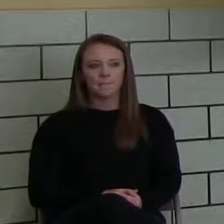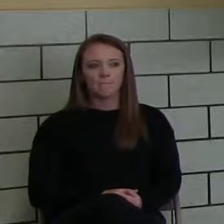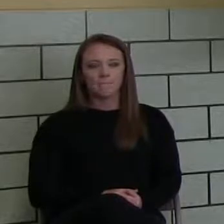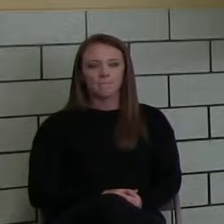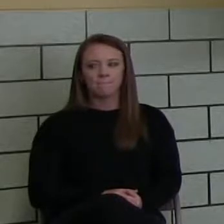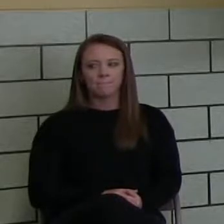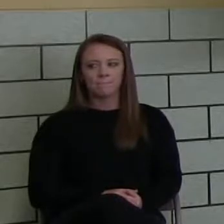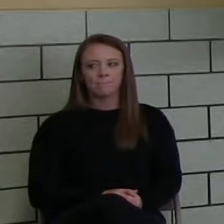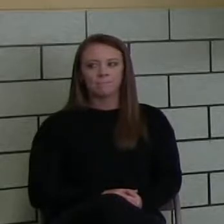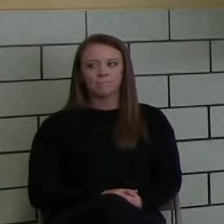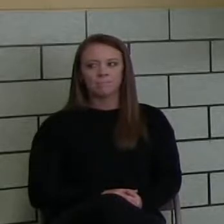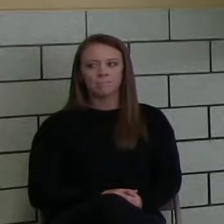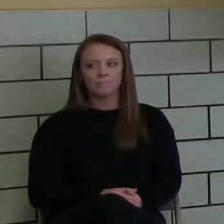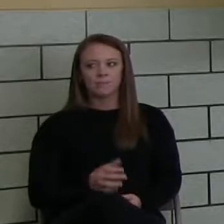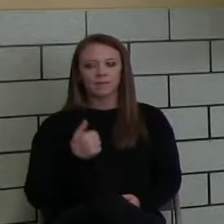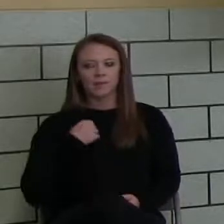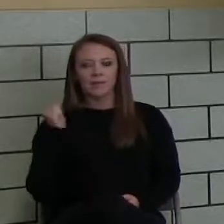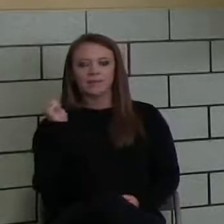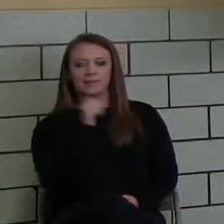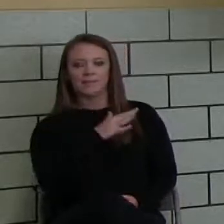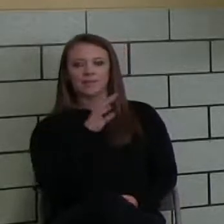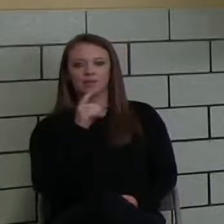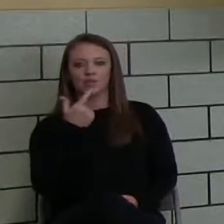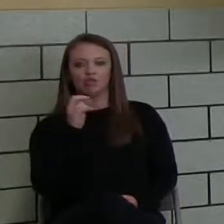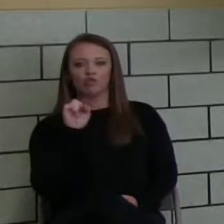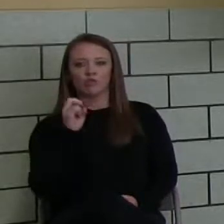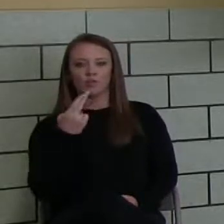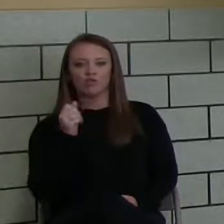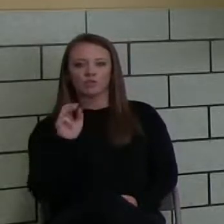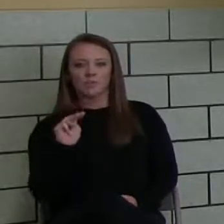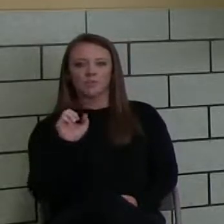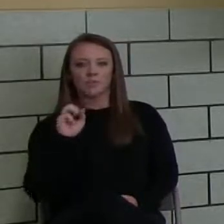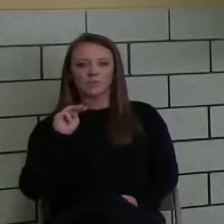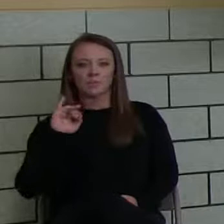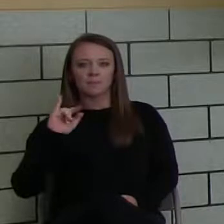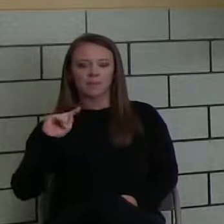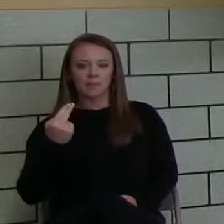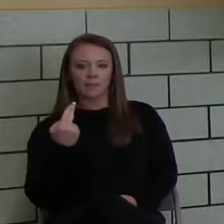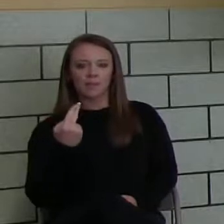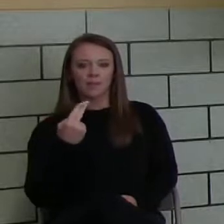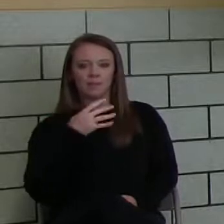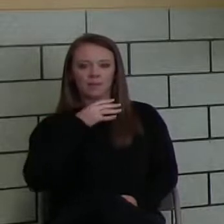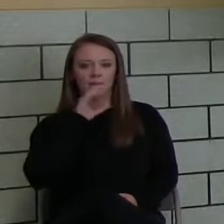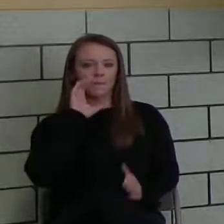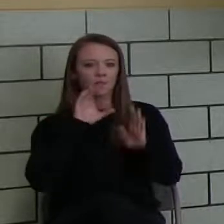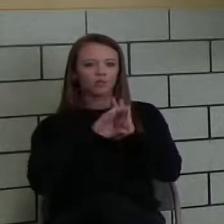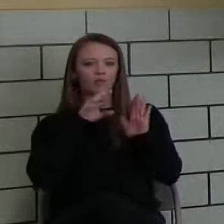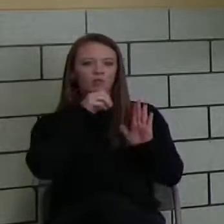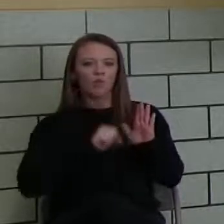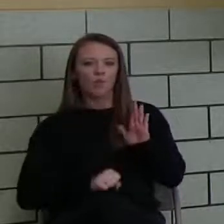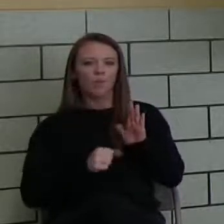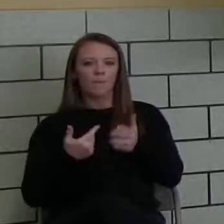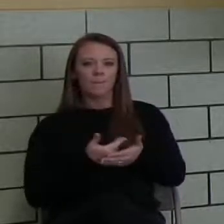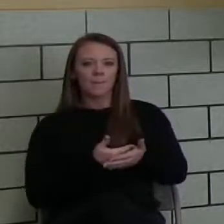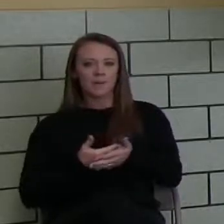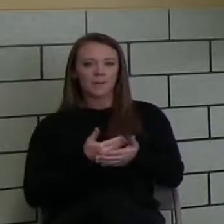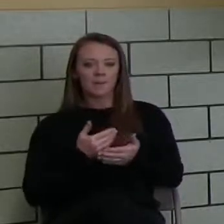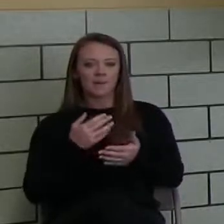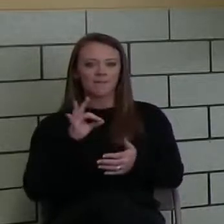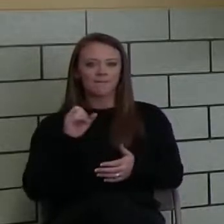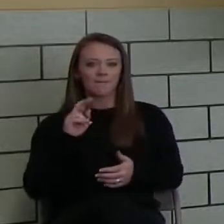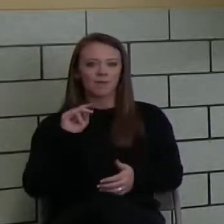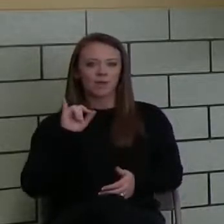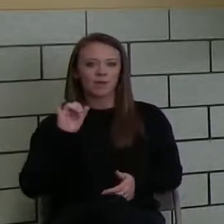sent Gresham Smith the picture of the old Iron Baby Angel fountain. And said, what would it take? And they said,